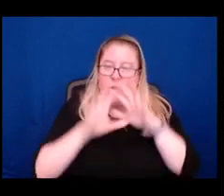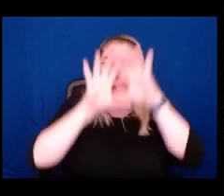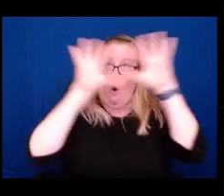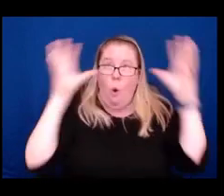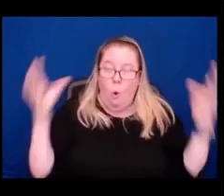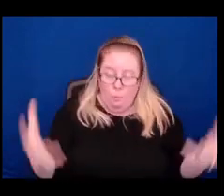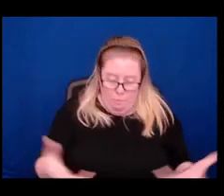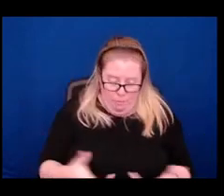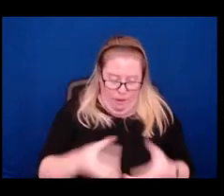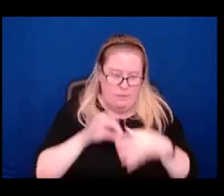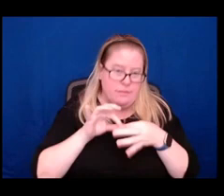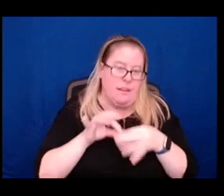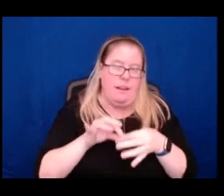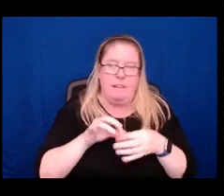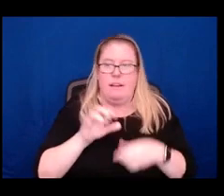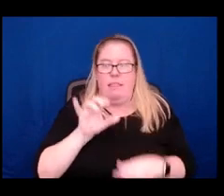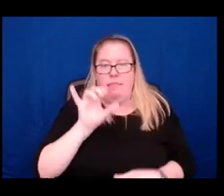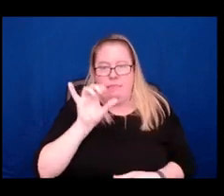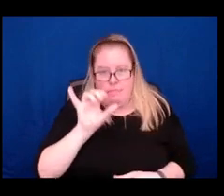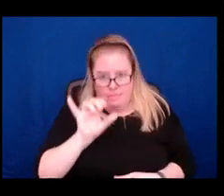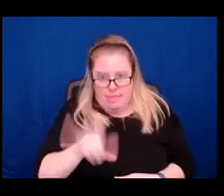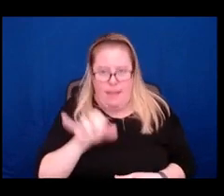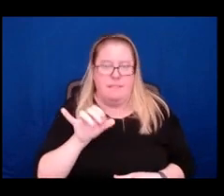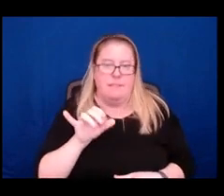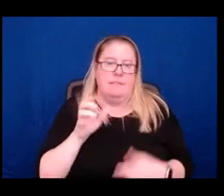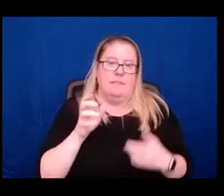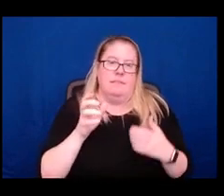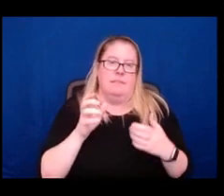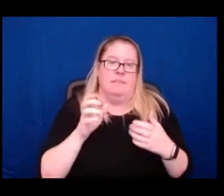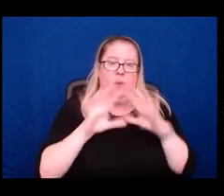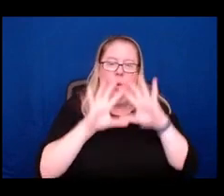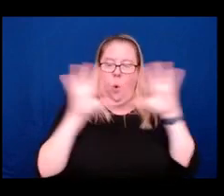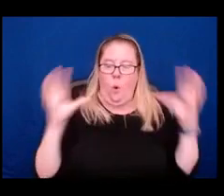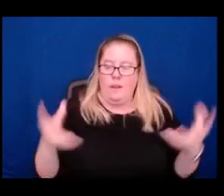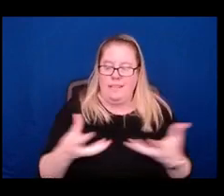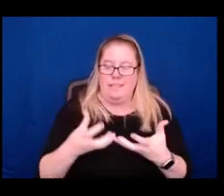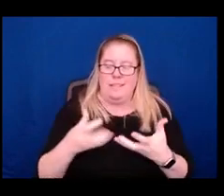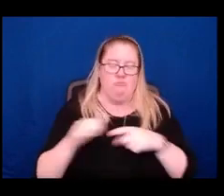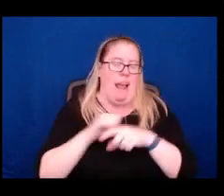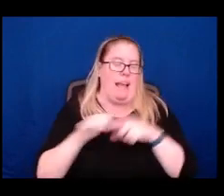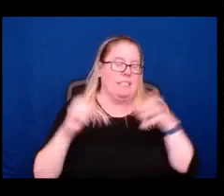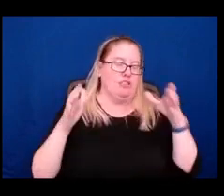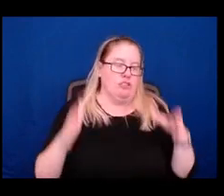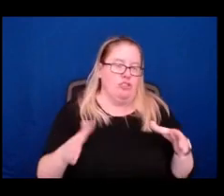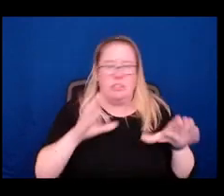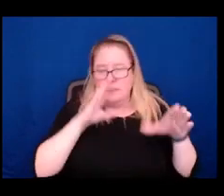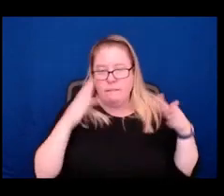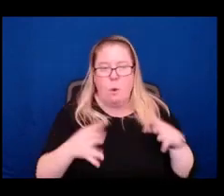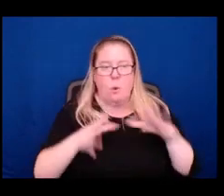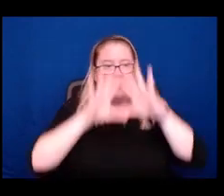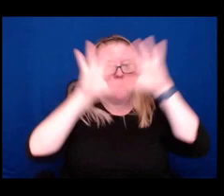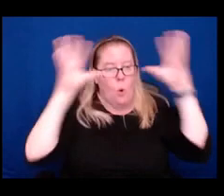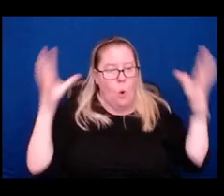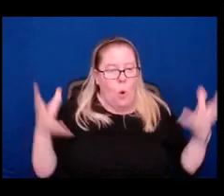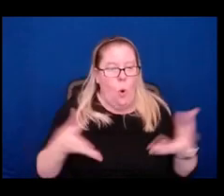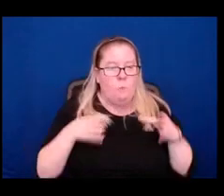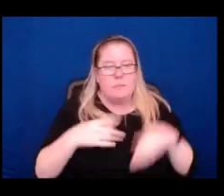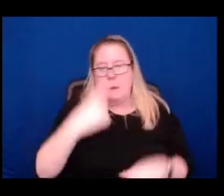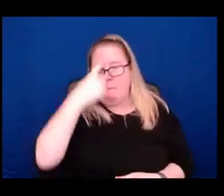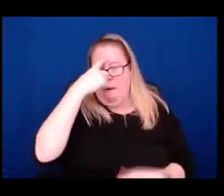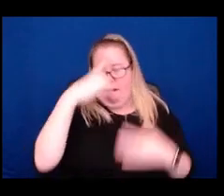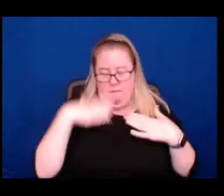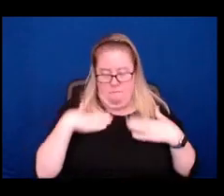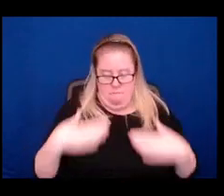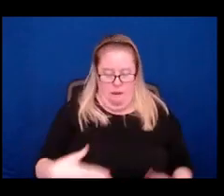and that really is the charge of any holistic practitioner, is to address the whole person, mind, body,